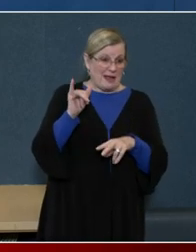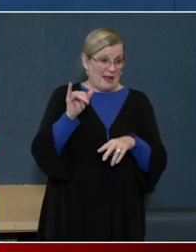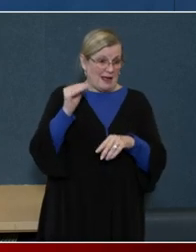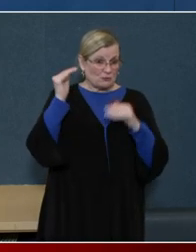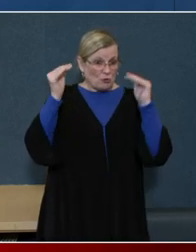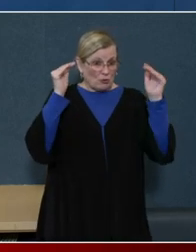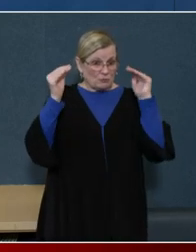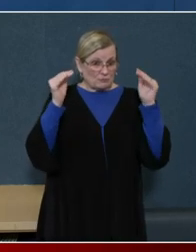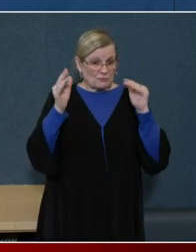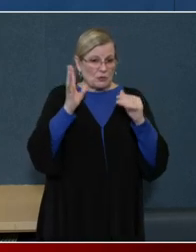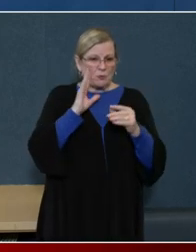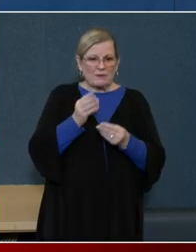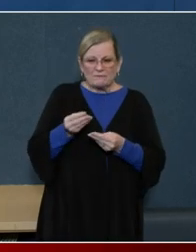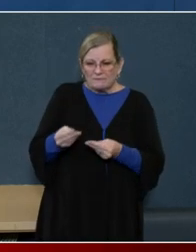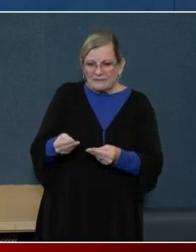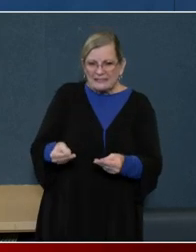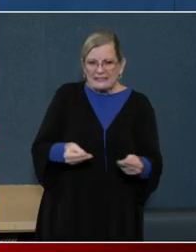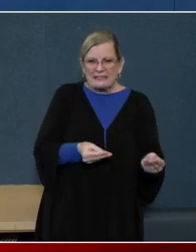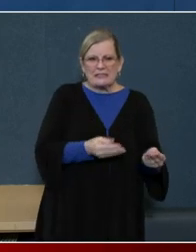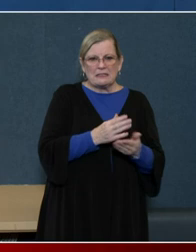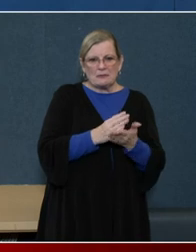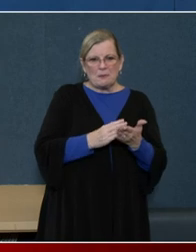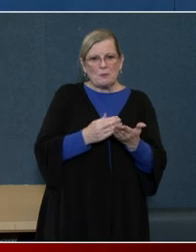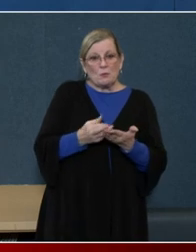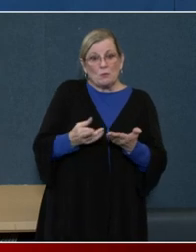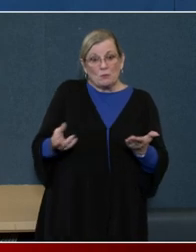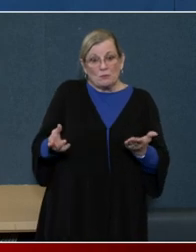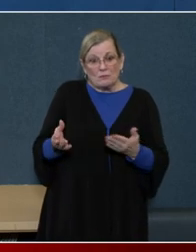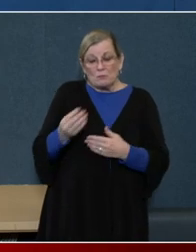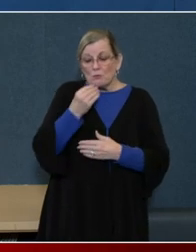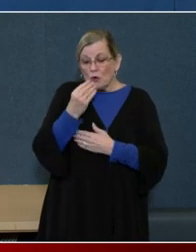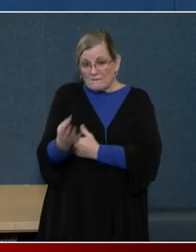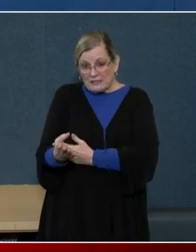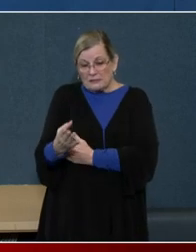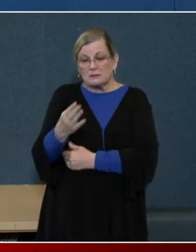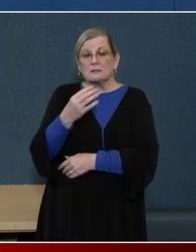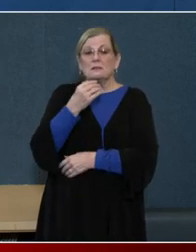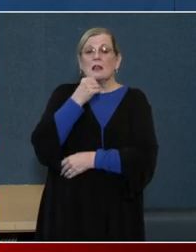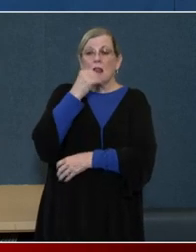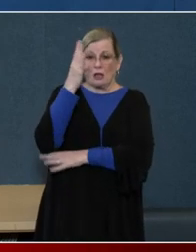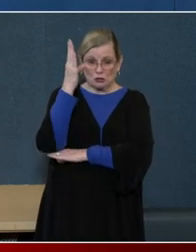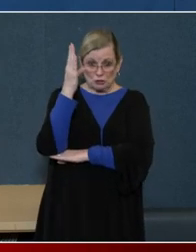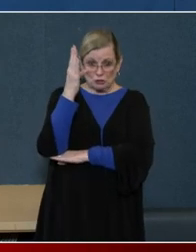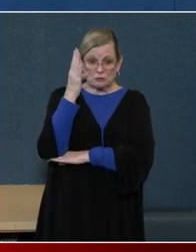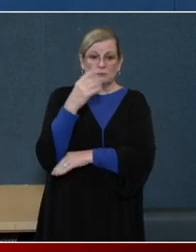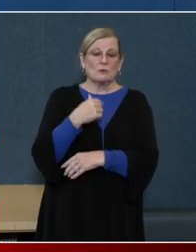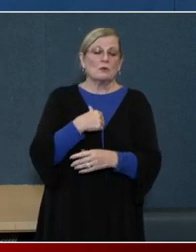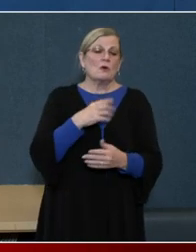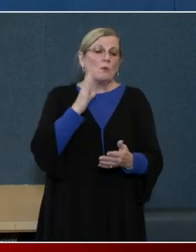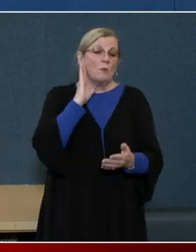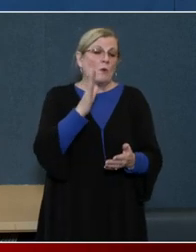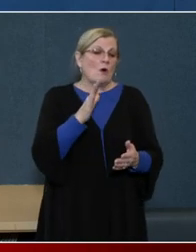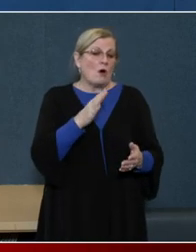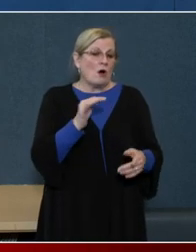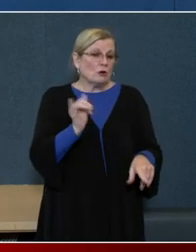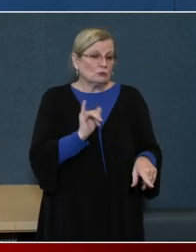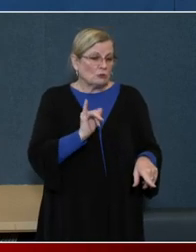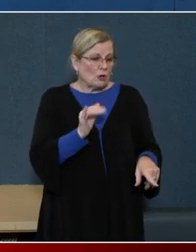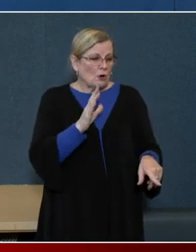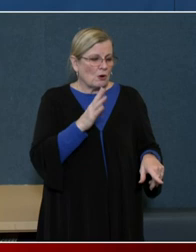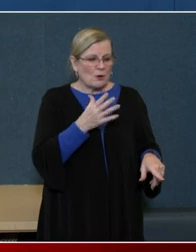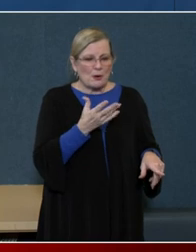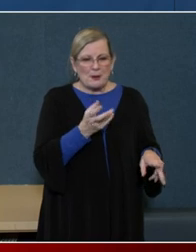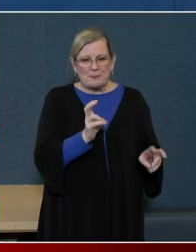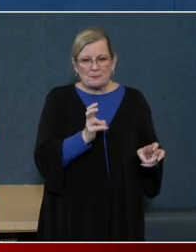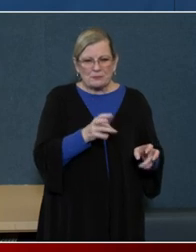meals, including breakfast and lunch. We also outline the staff role of the adult that will be supervising